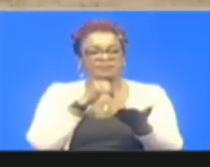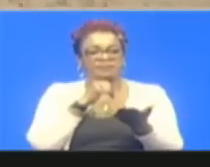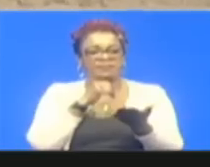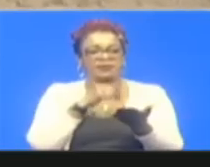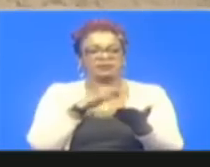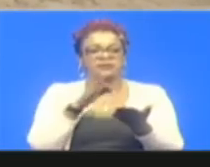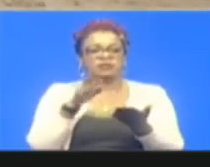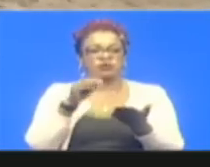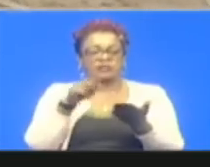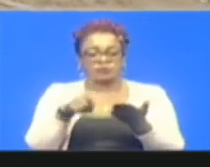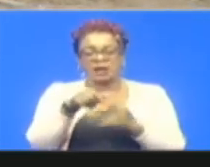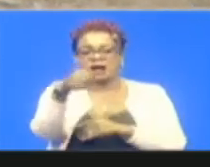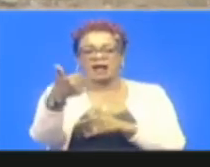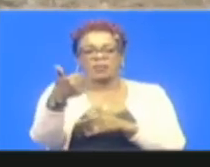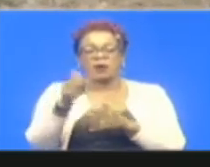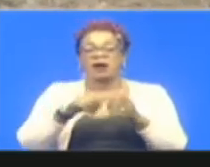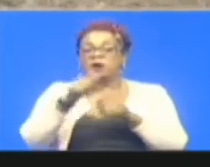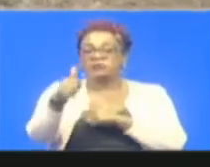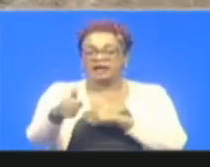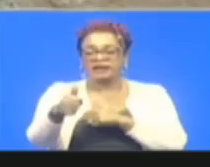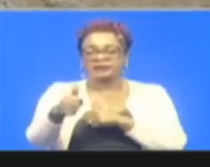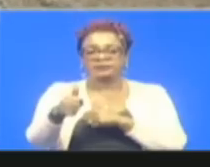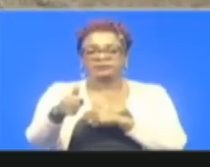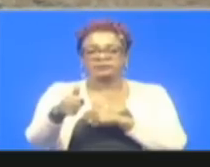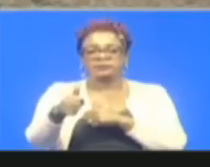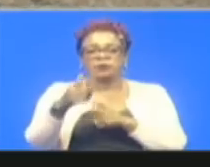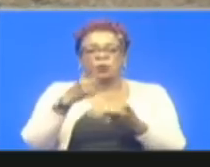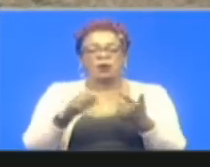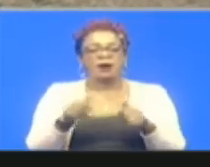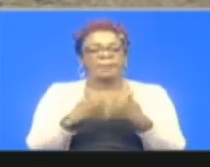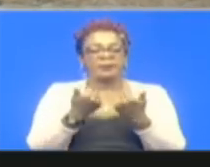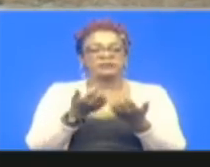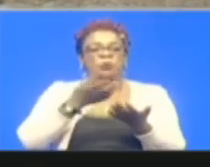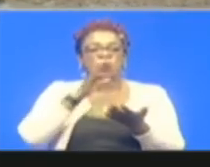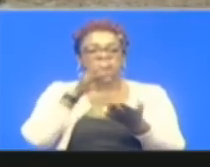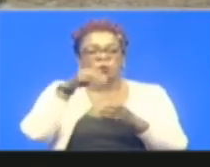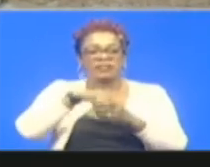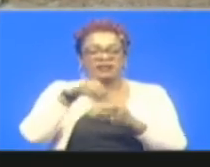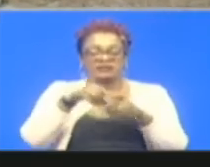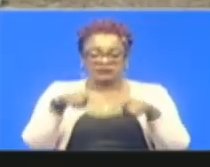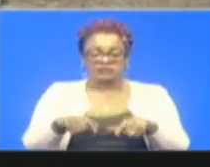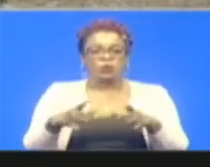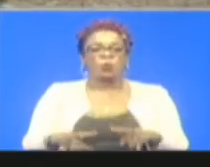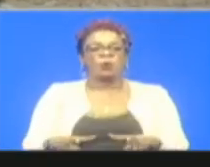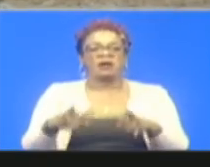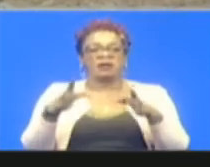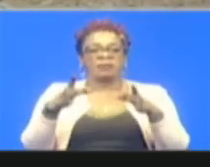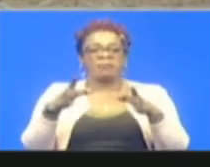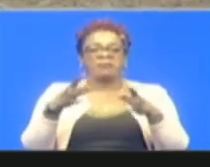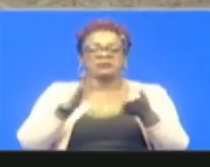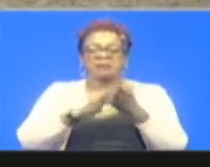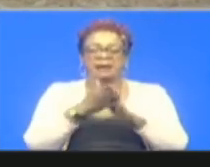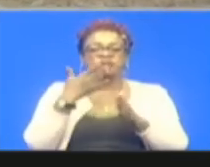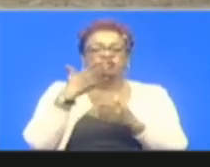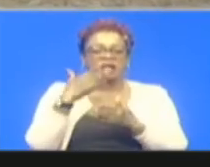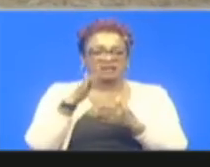wells, this one and another one just outside the walls of the town. Now what happened is that the waters within this well started becoming saline. Now